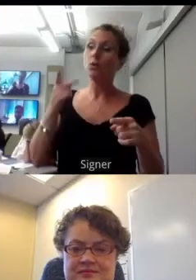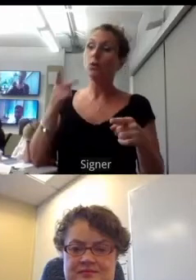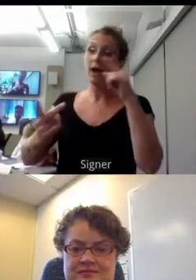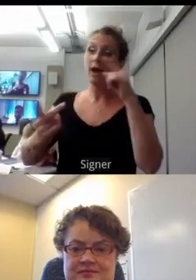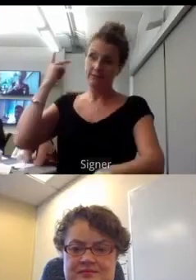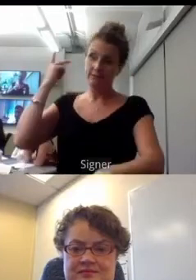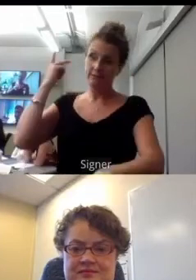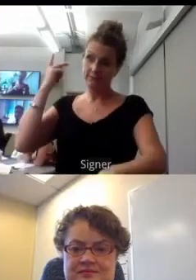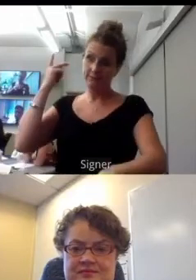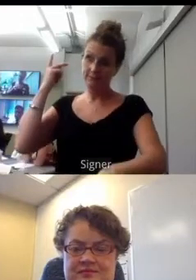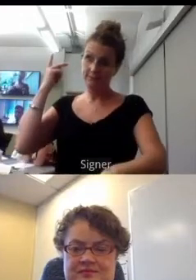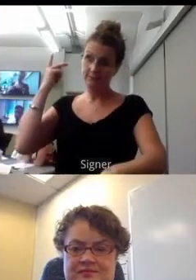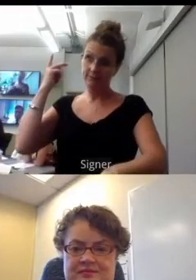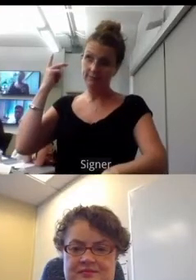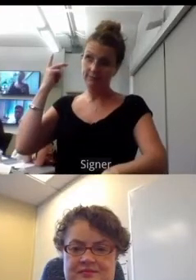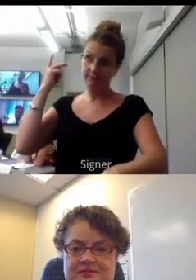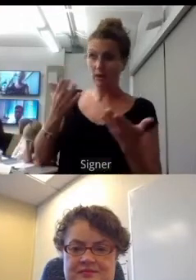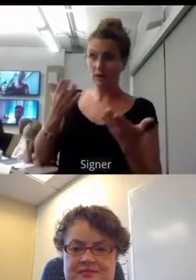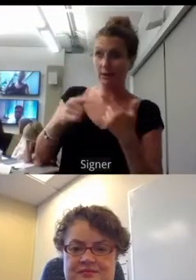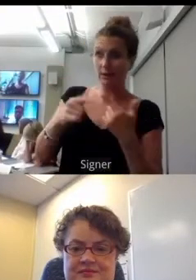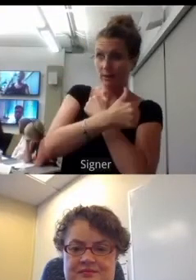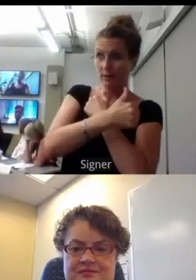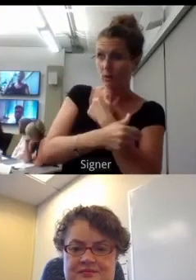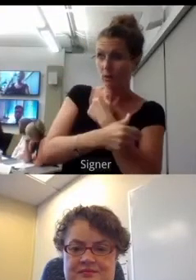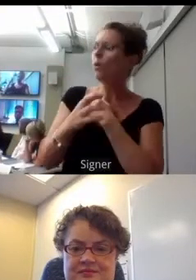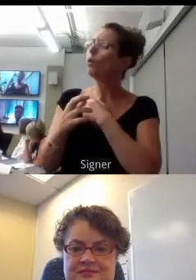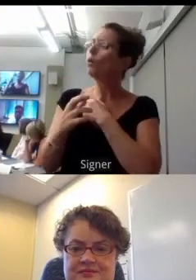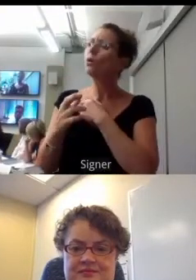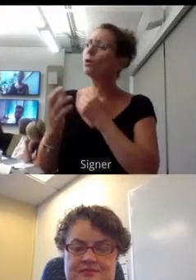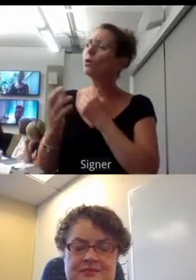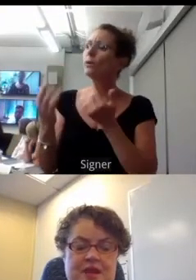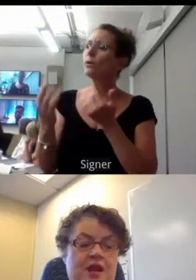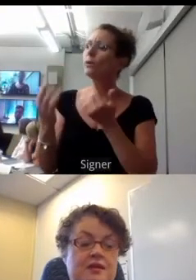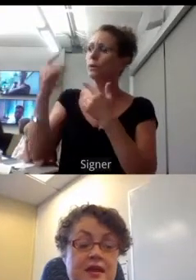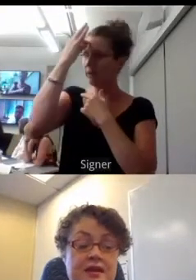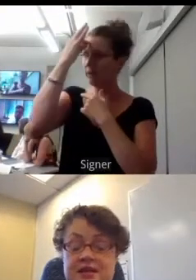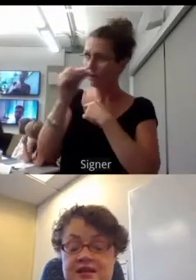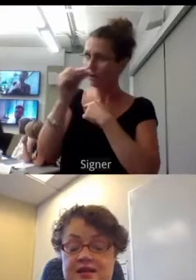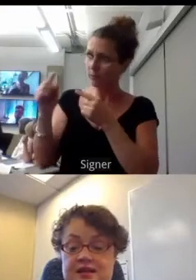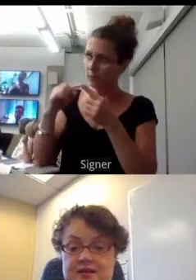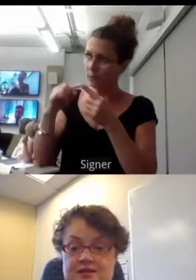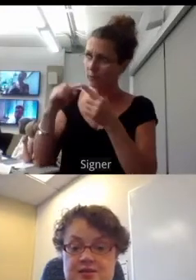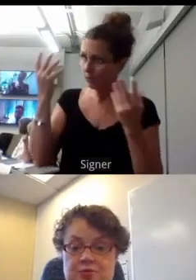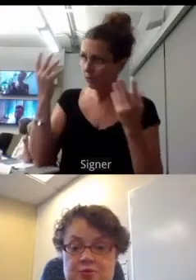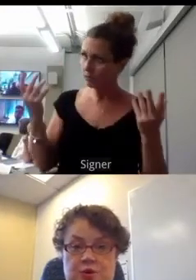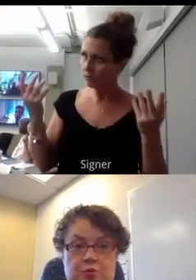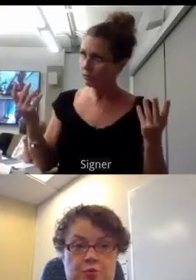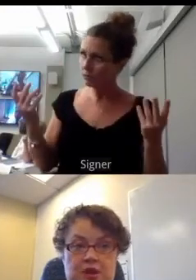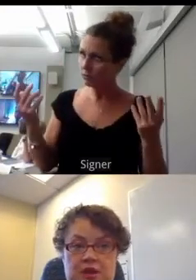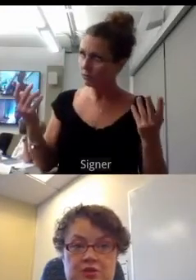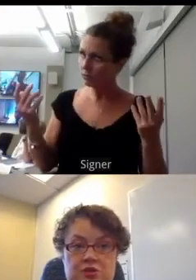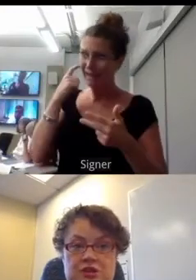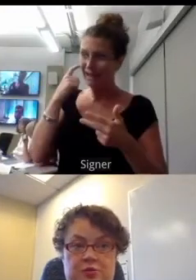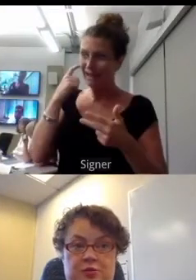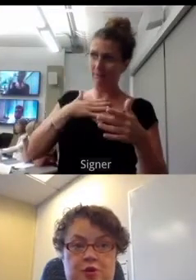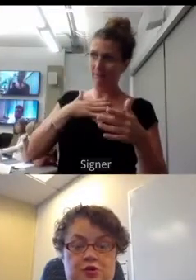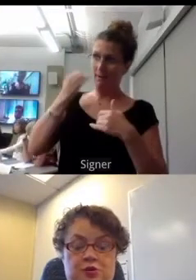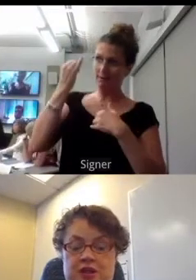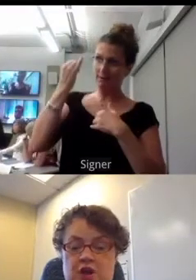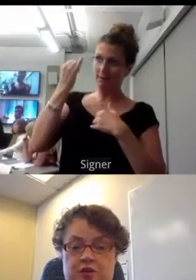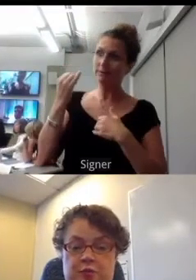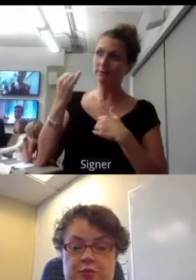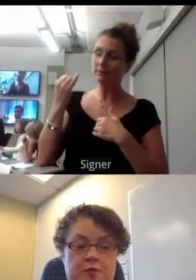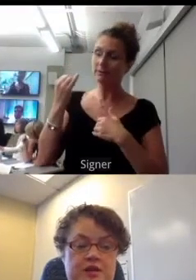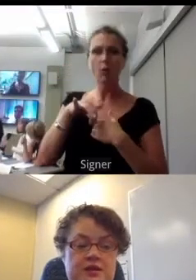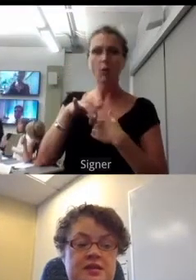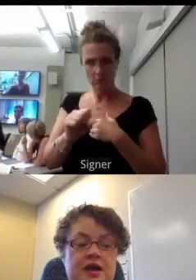this something you would recommend to the federal government to consider? Yes, I think it is a a really interesting approach with a lot of